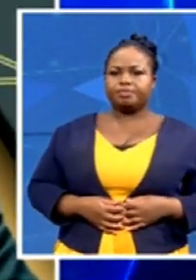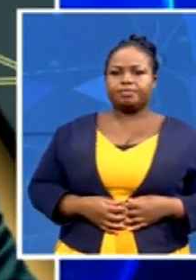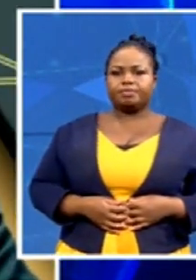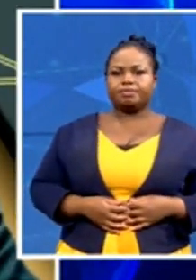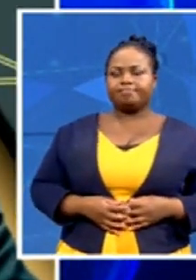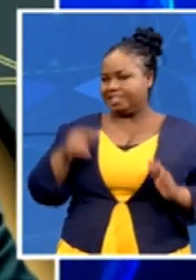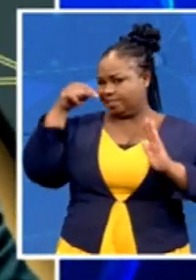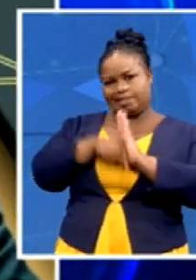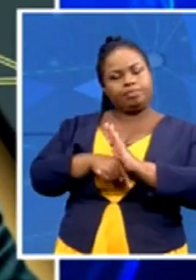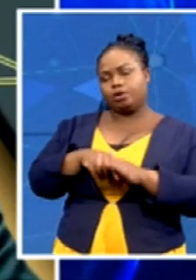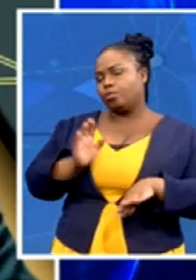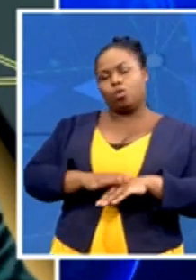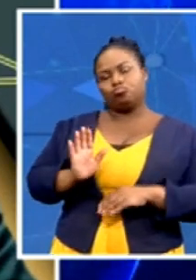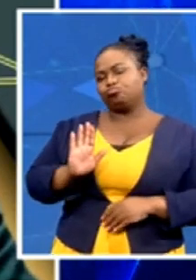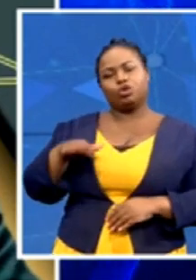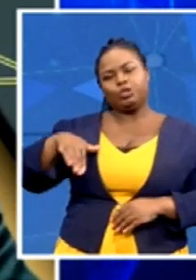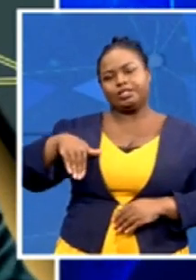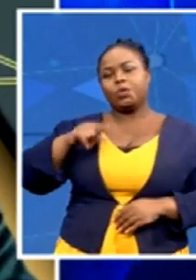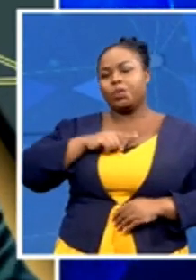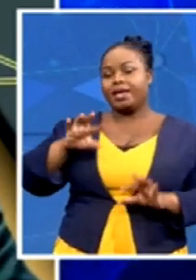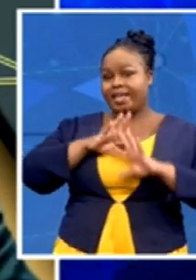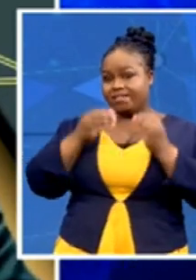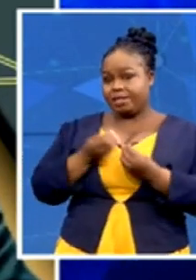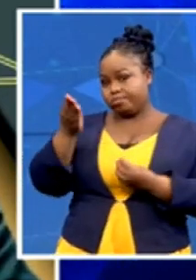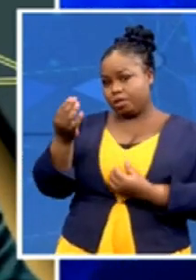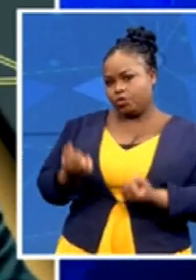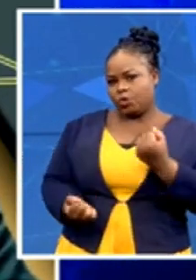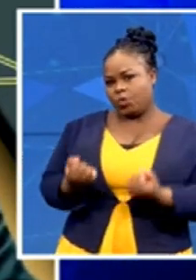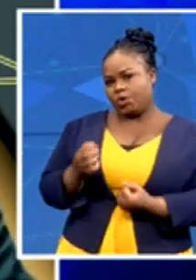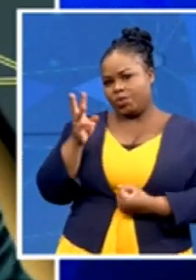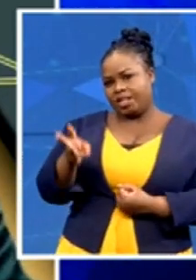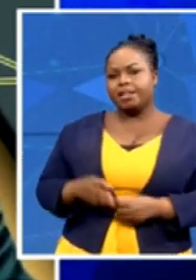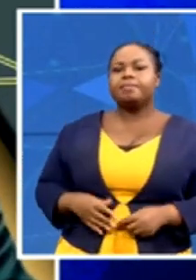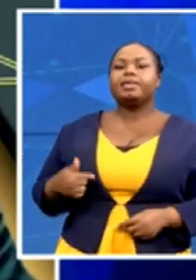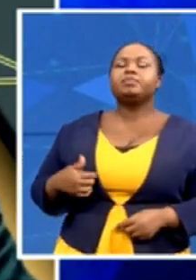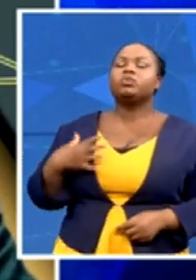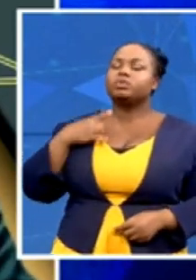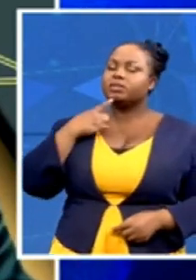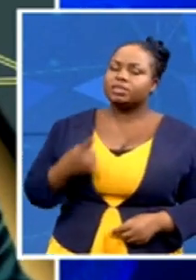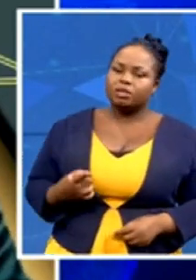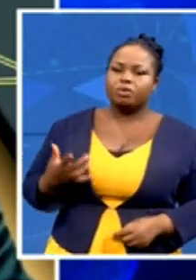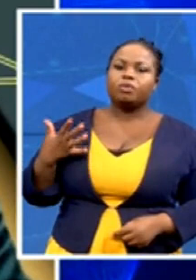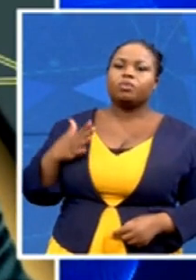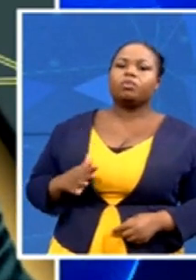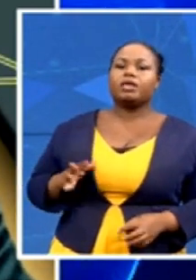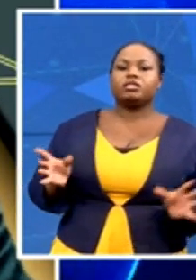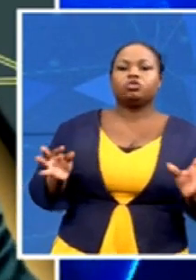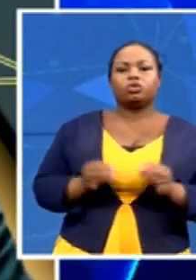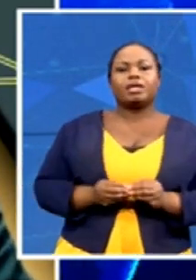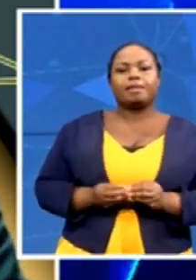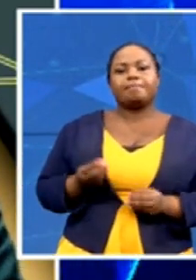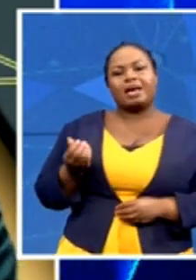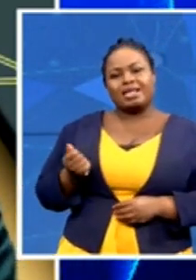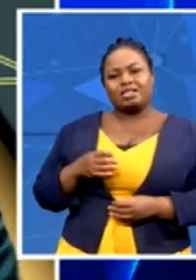now before the tribunal. All I can say to you is we want to recover the total amount of that contract, which is 150